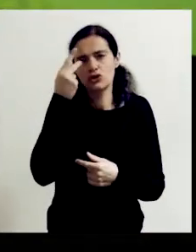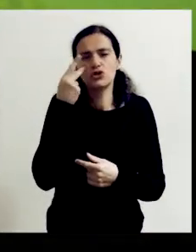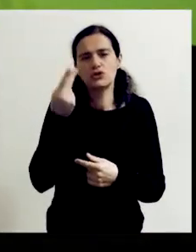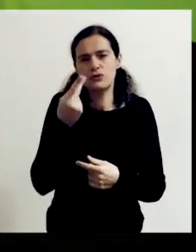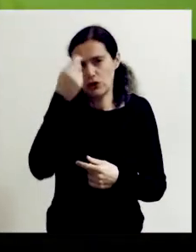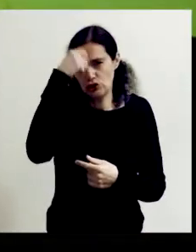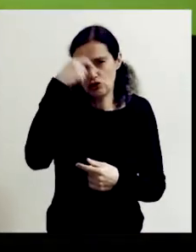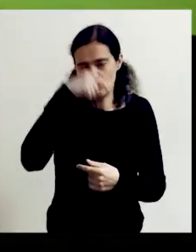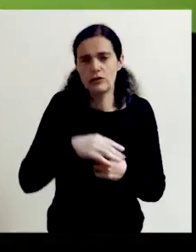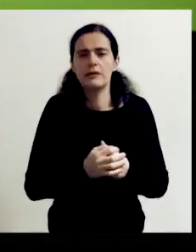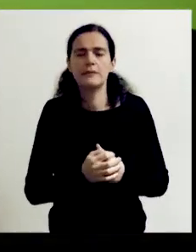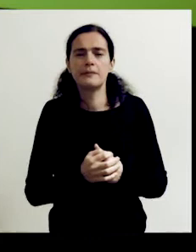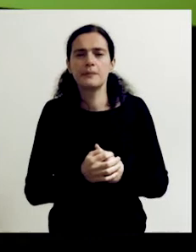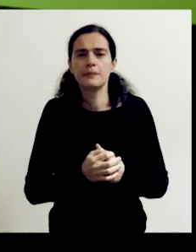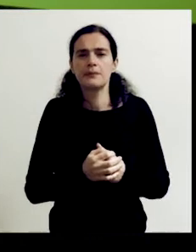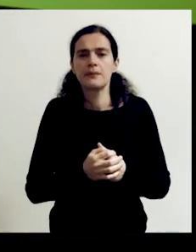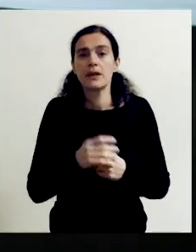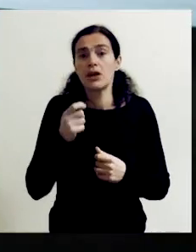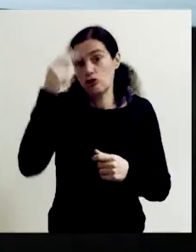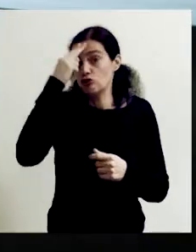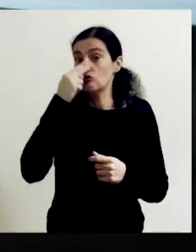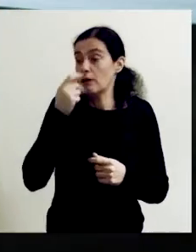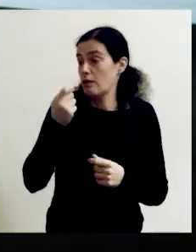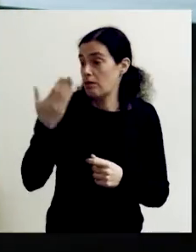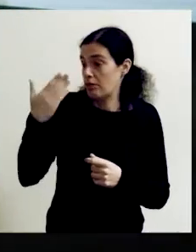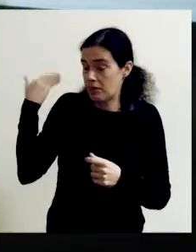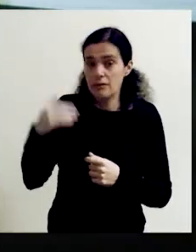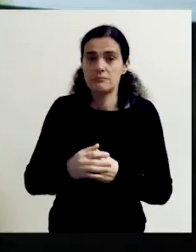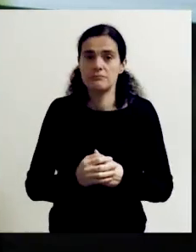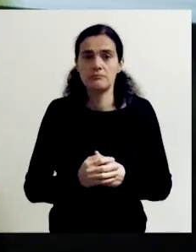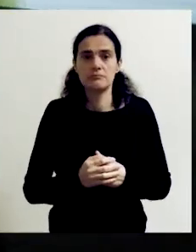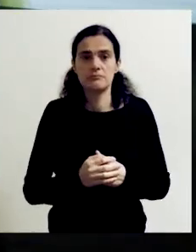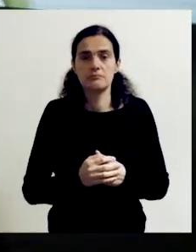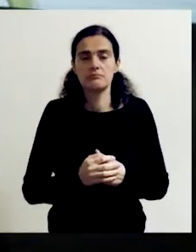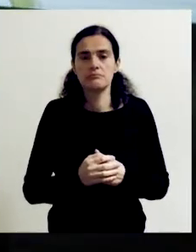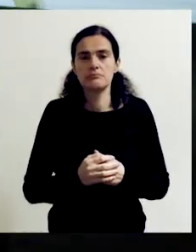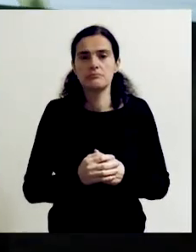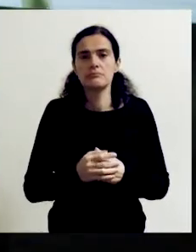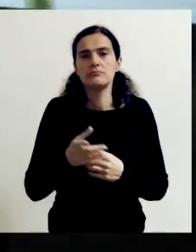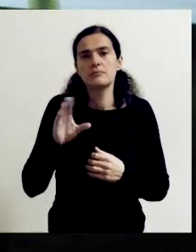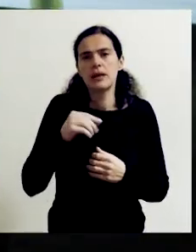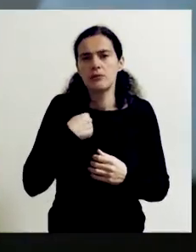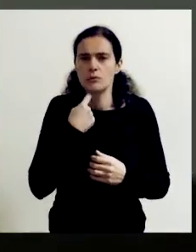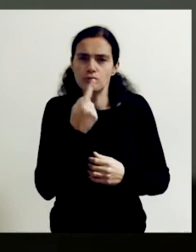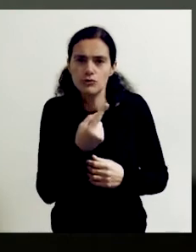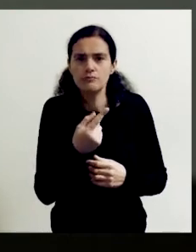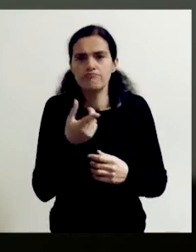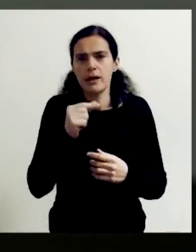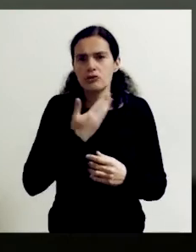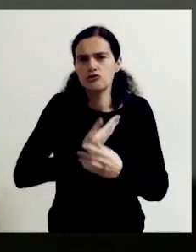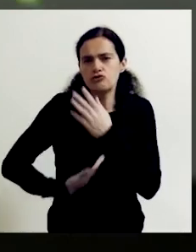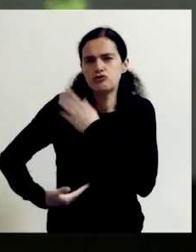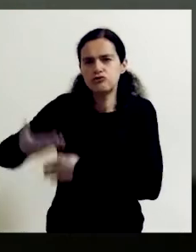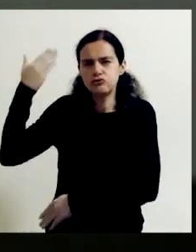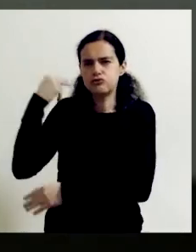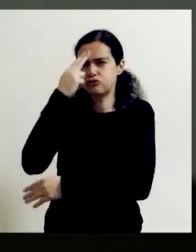of biography, of recent history, of more